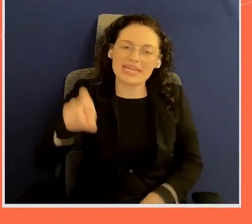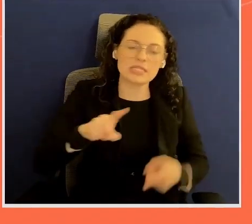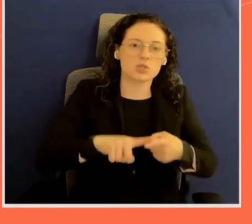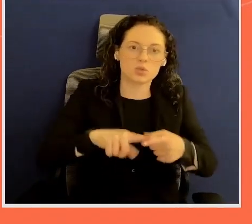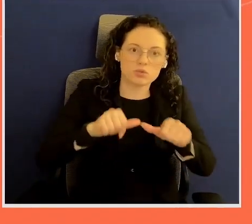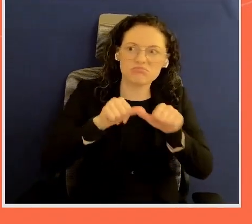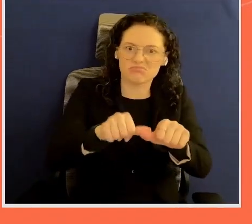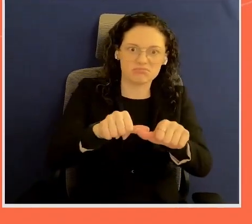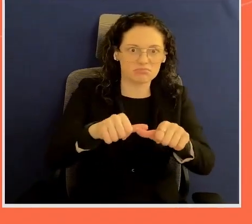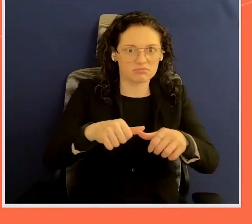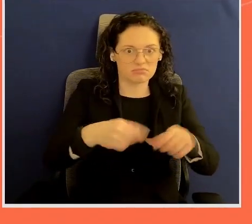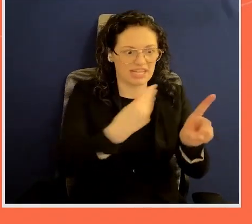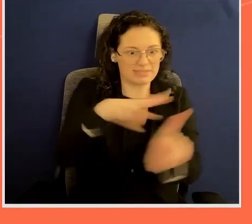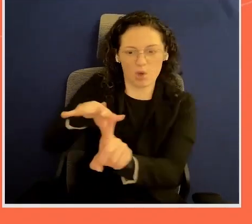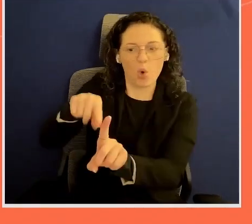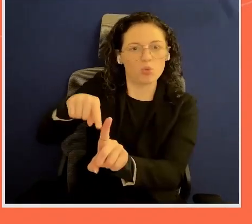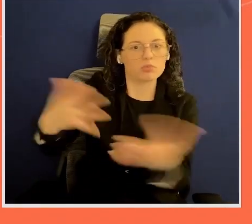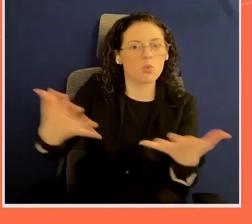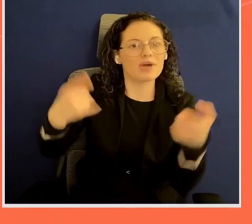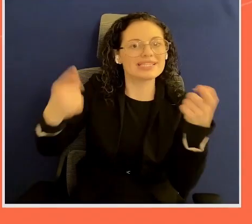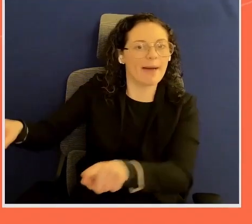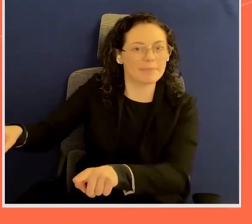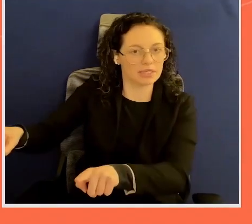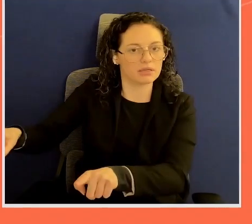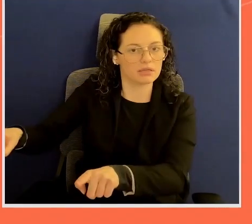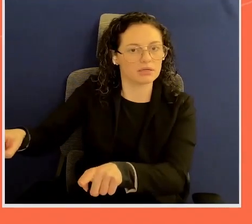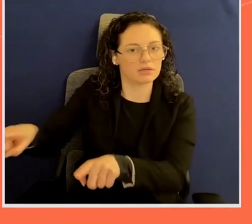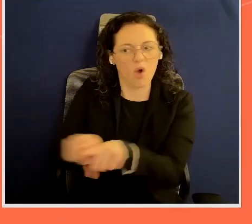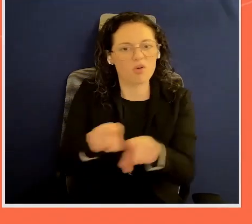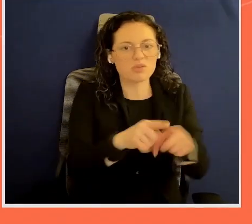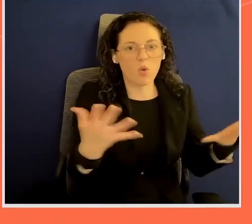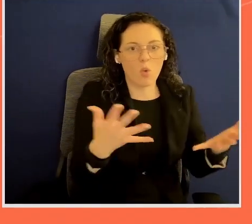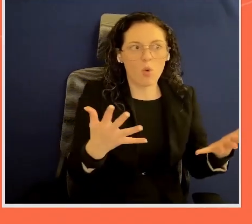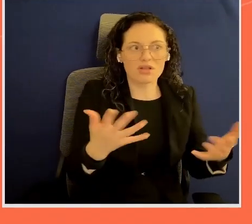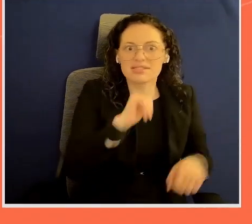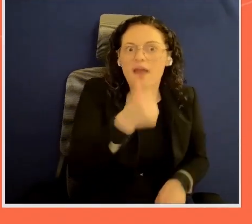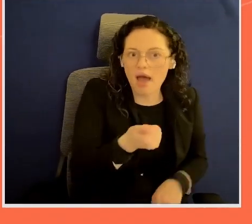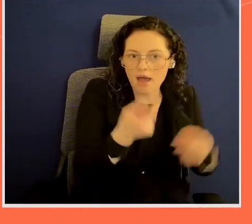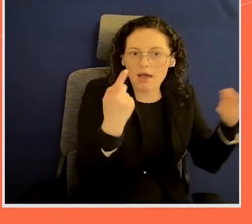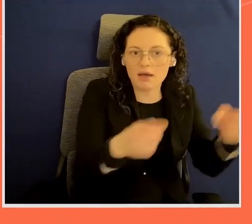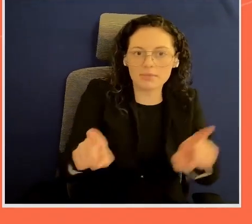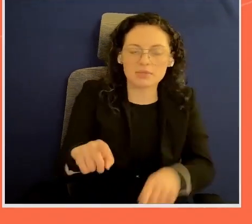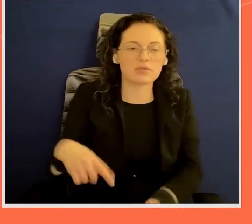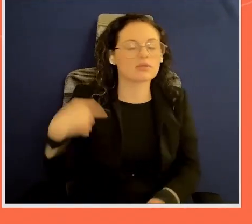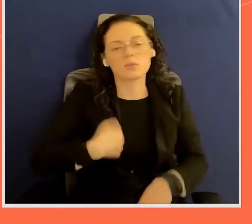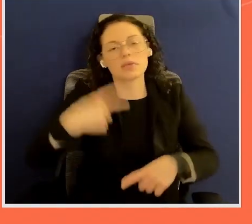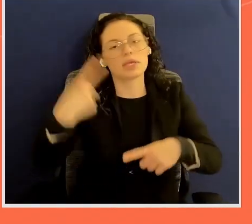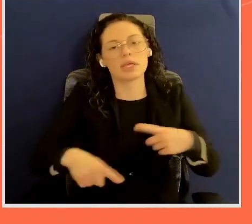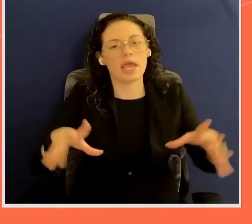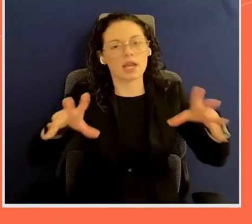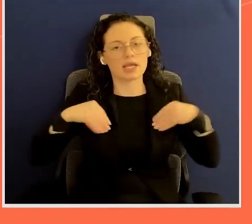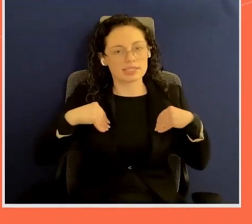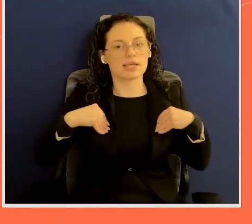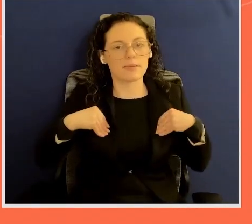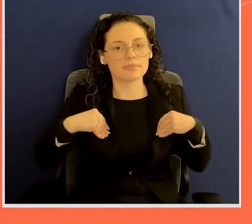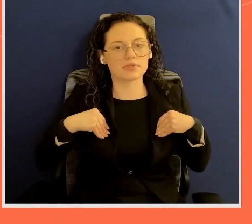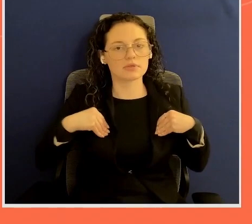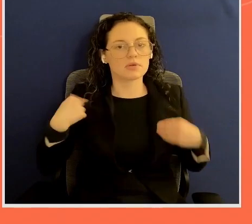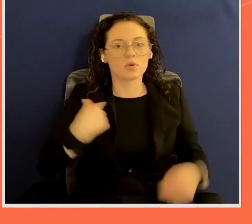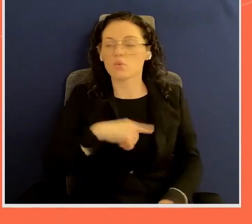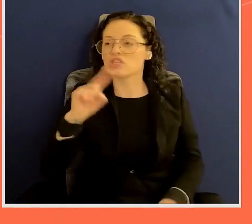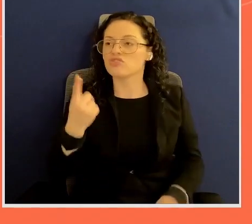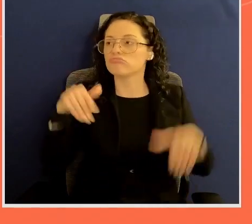we are all of us always moved by the passion that accompanies our affinity for the ocean